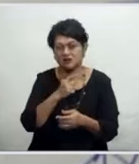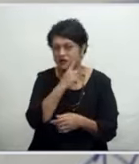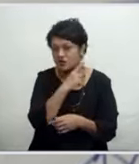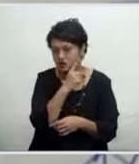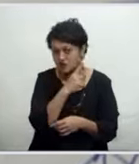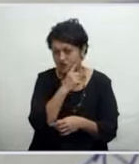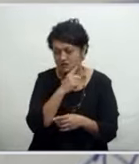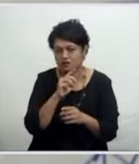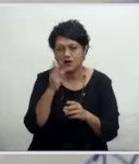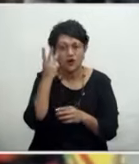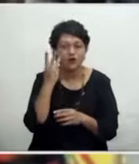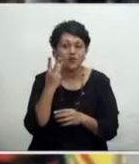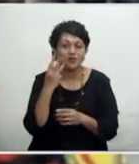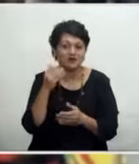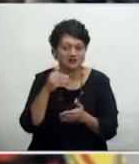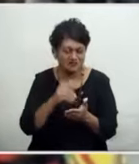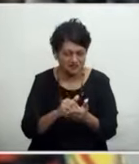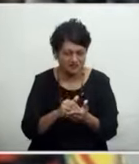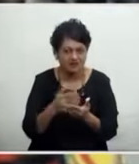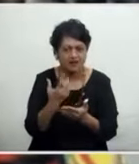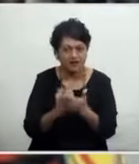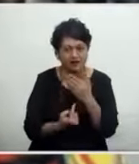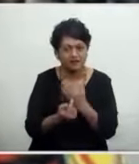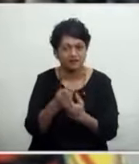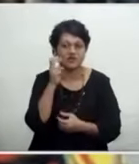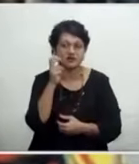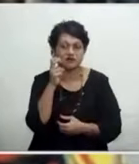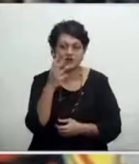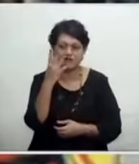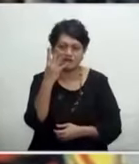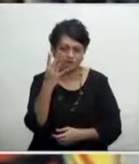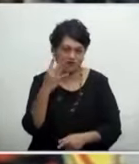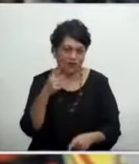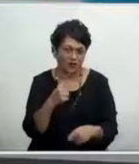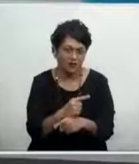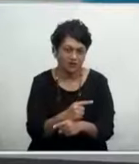Crisis Center in Suva, running for 4 weeks. Nikhil Kumar, FBC News.